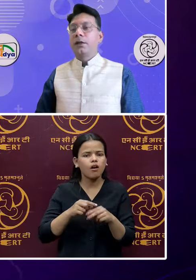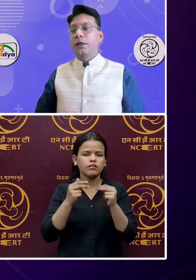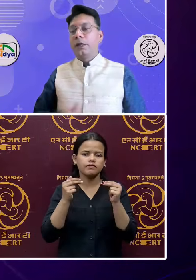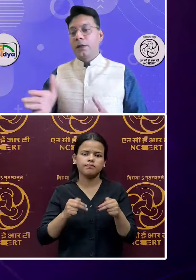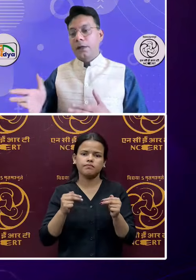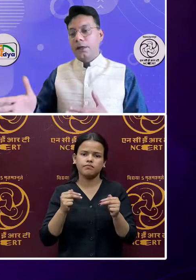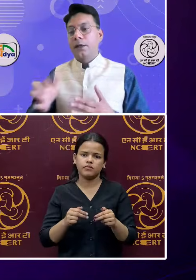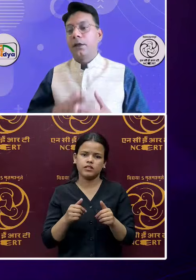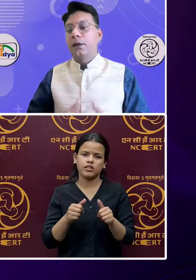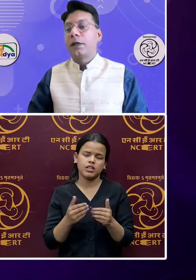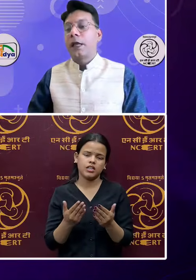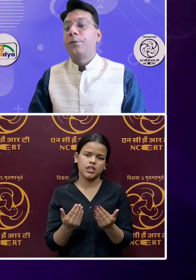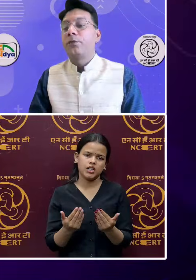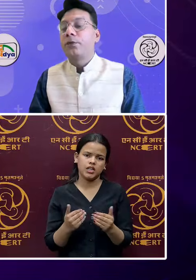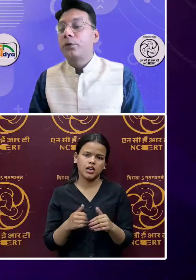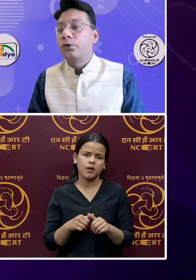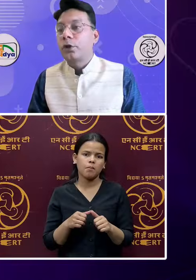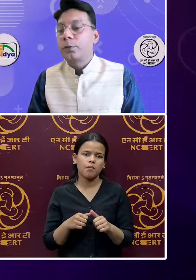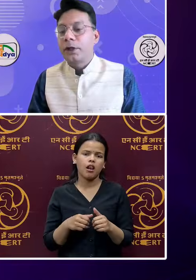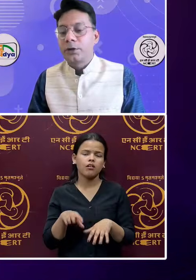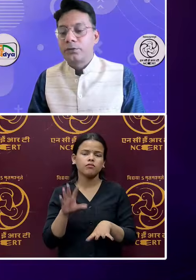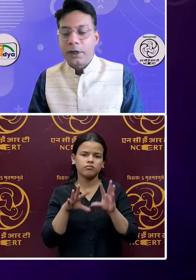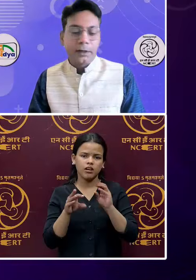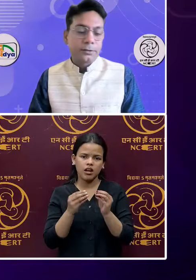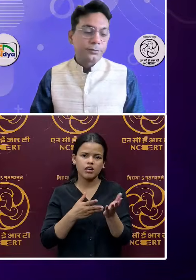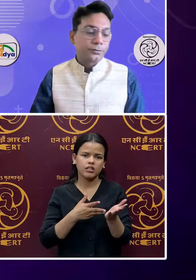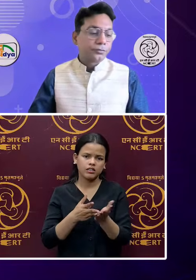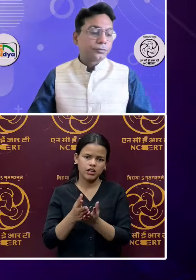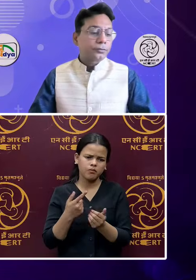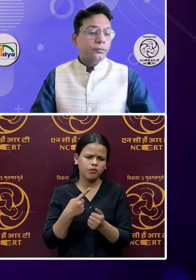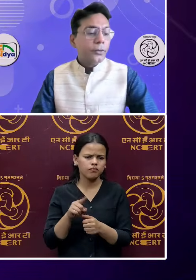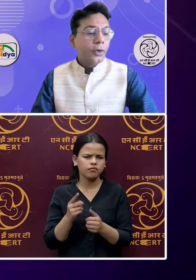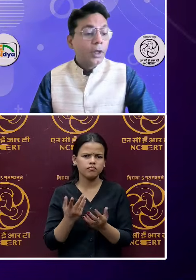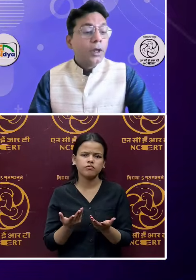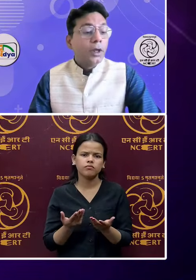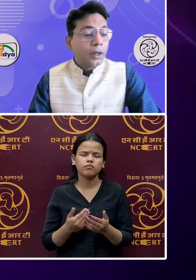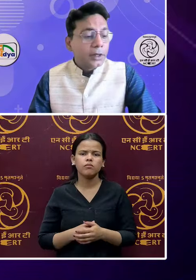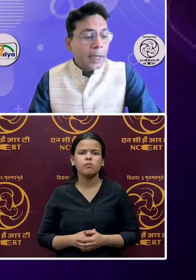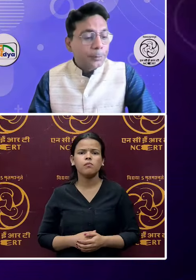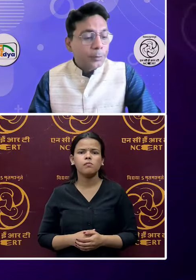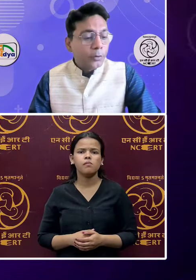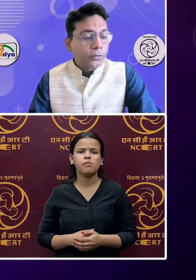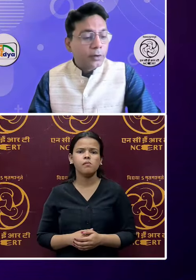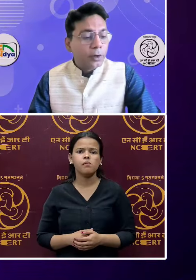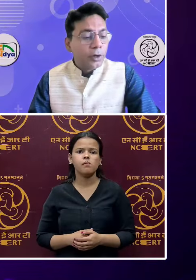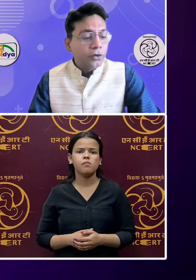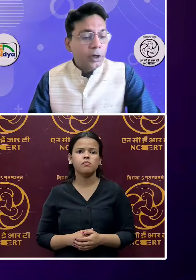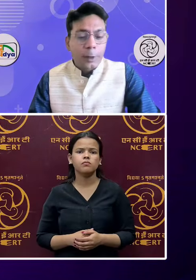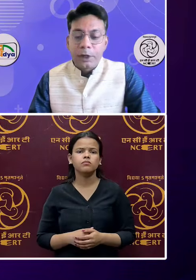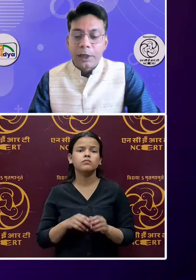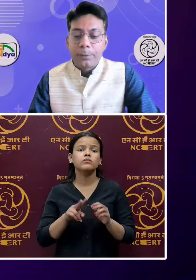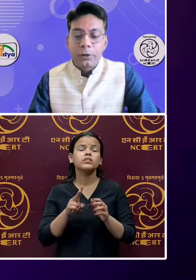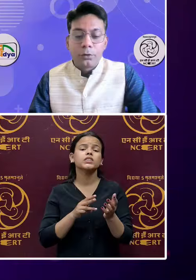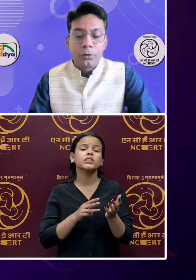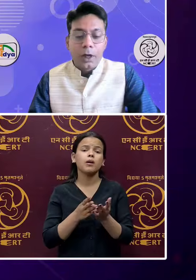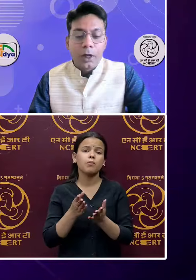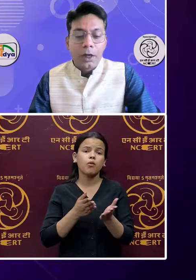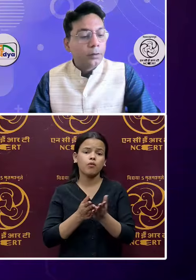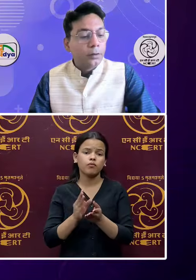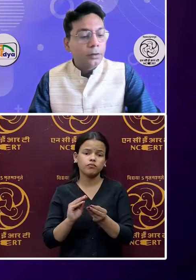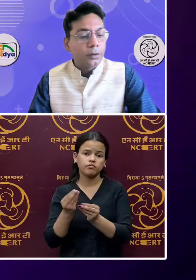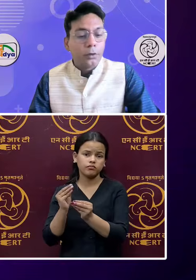the learning type of course objectives, correct? Then type of evaluation applicable